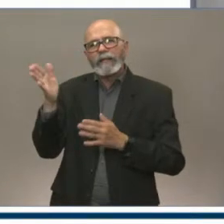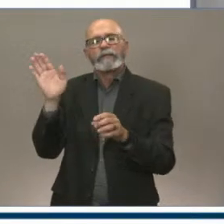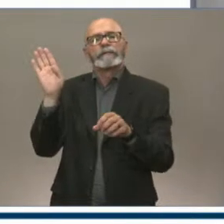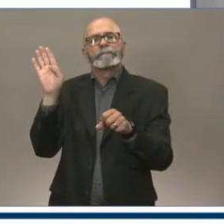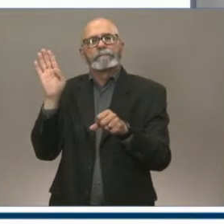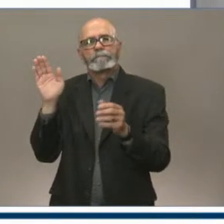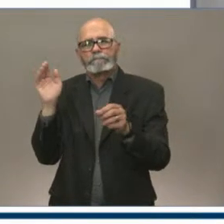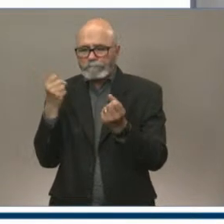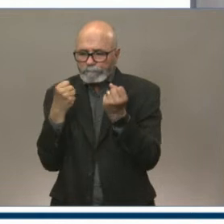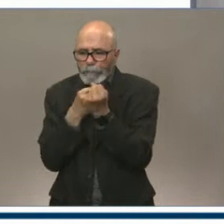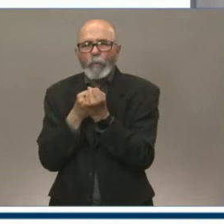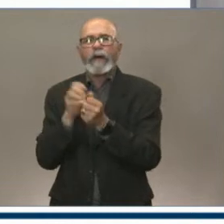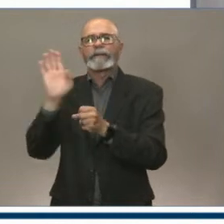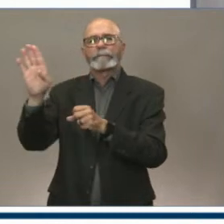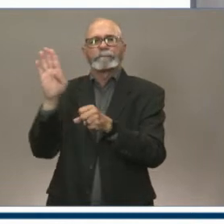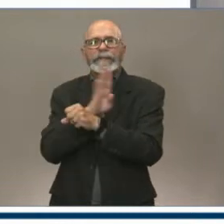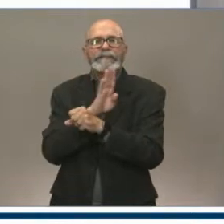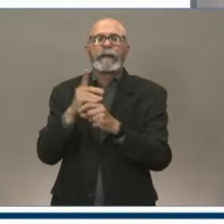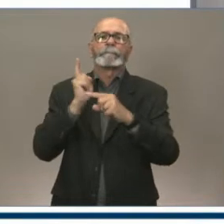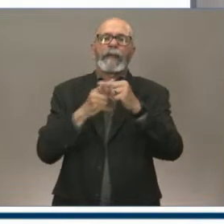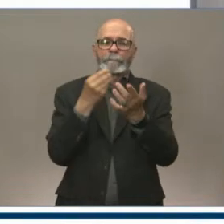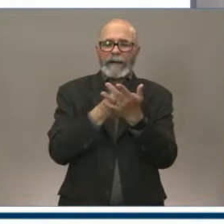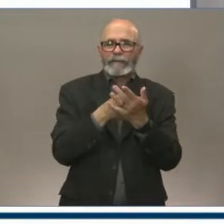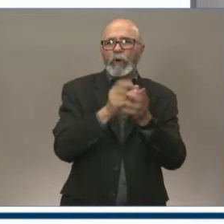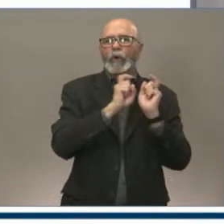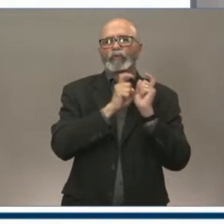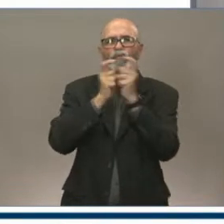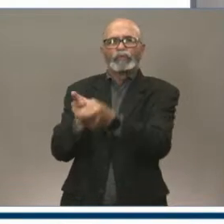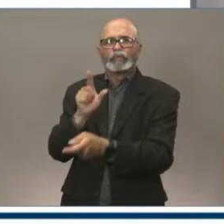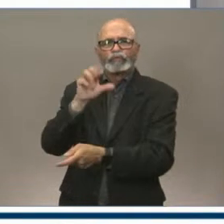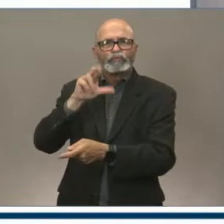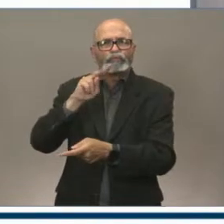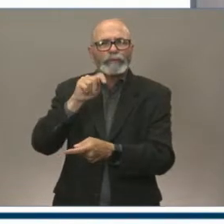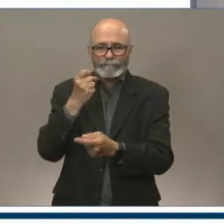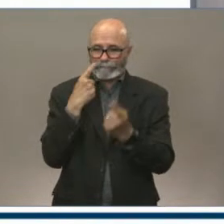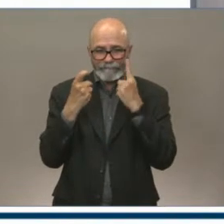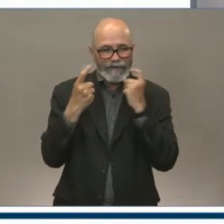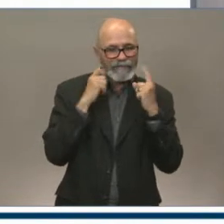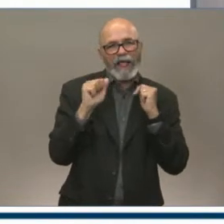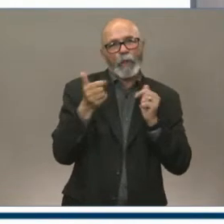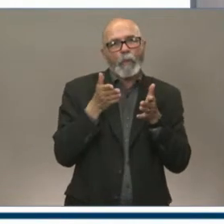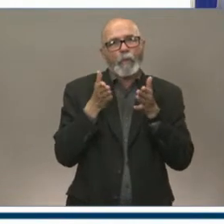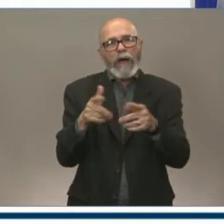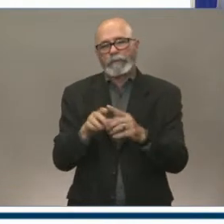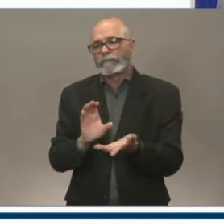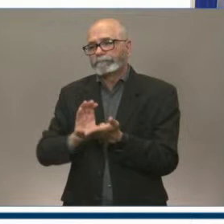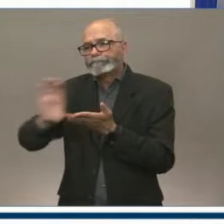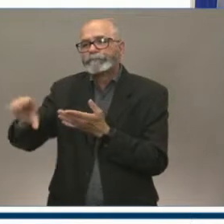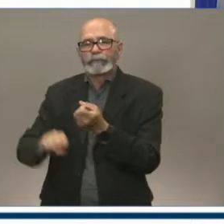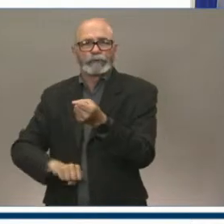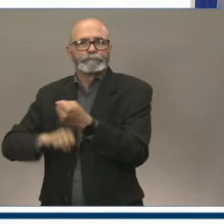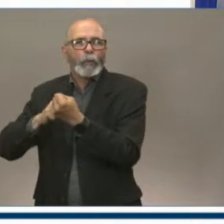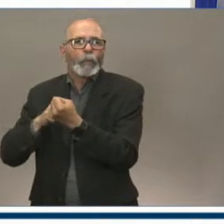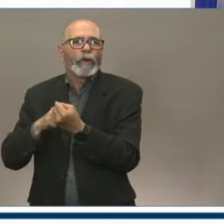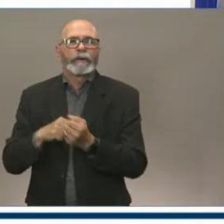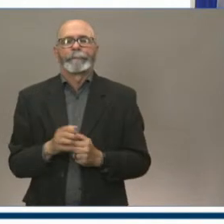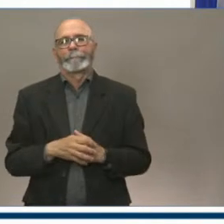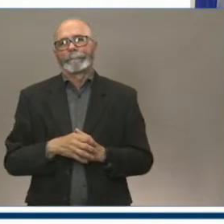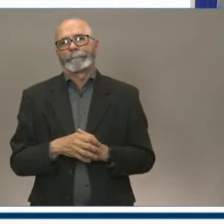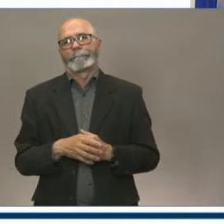and we'll look at other opportunities to make sure that they're not as impacted as they would be. Go ahead, Lindsay, with your